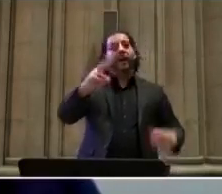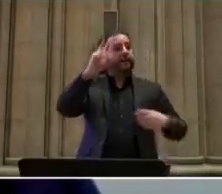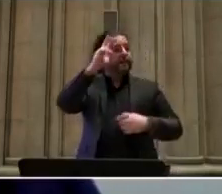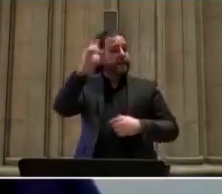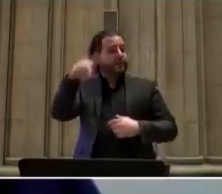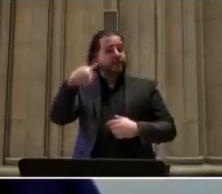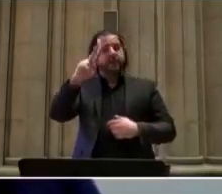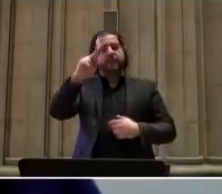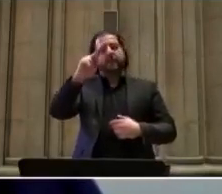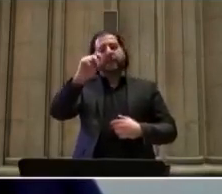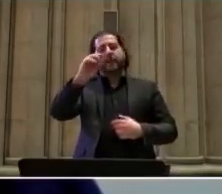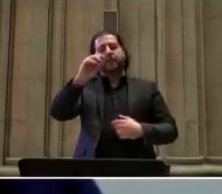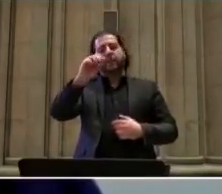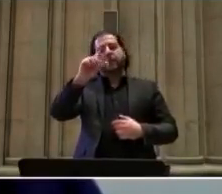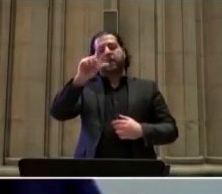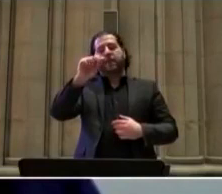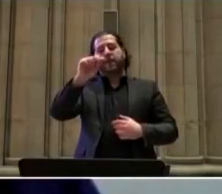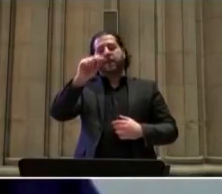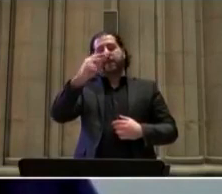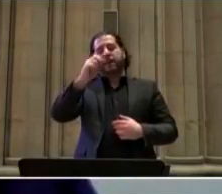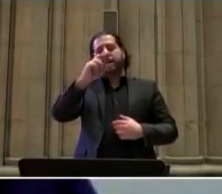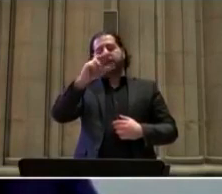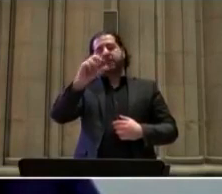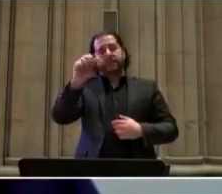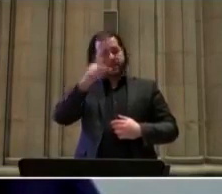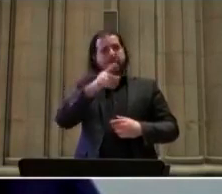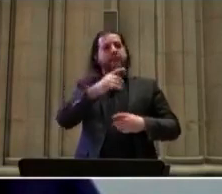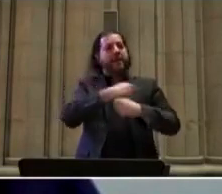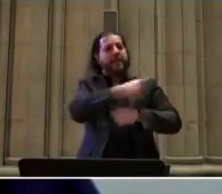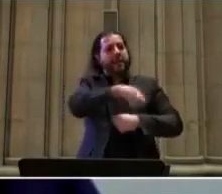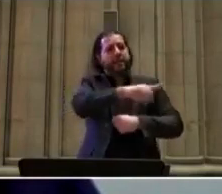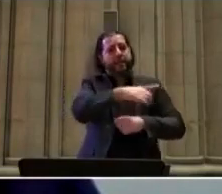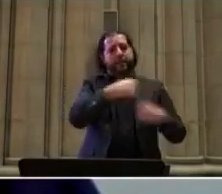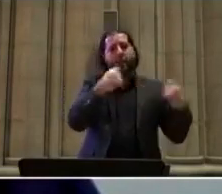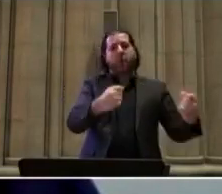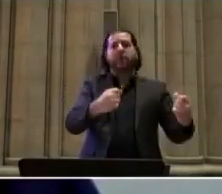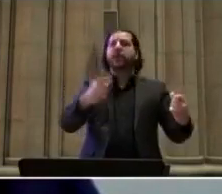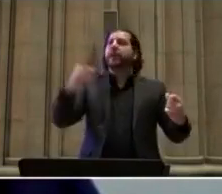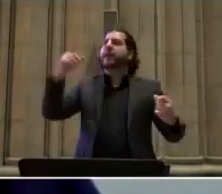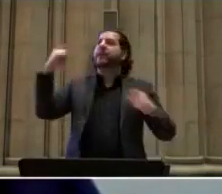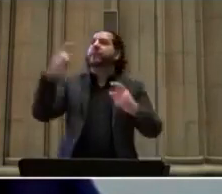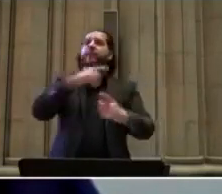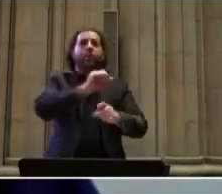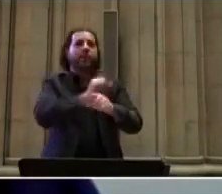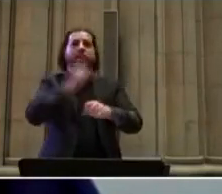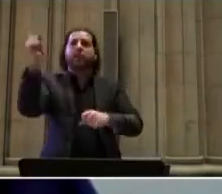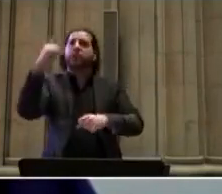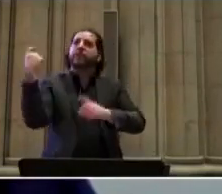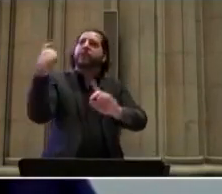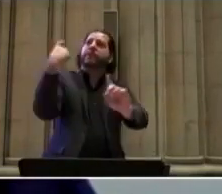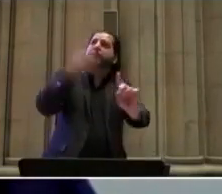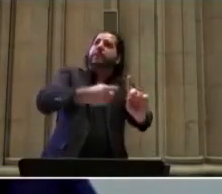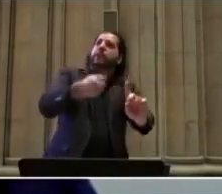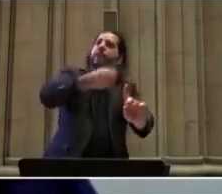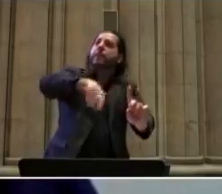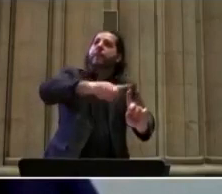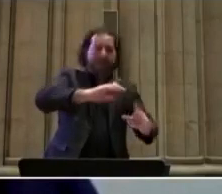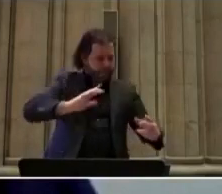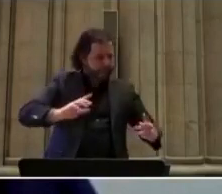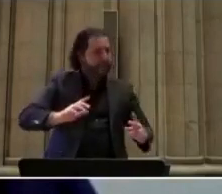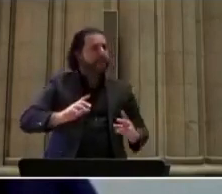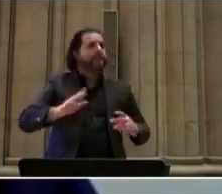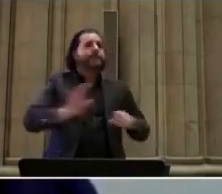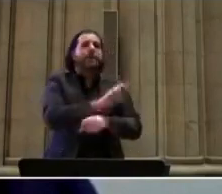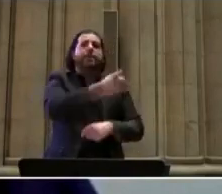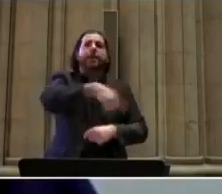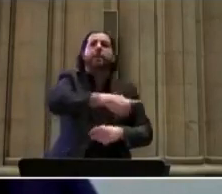Kamala. Make them bold for the work you have set before them. Fill them with the love